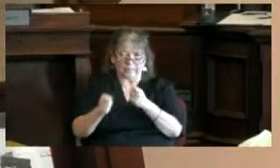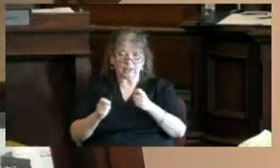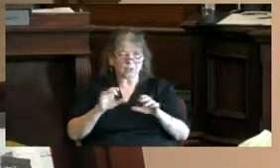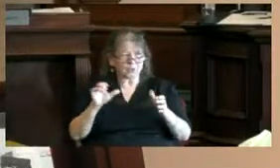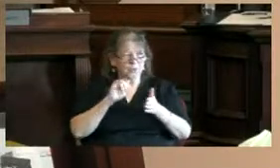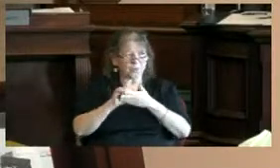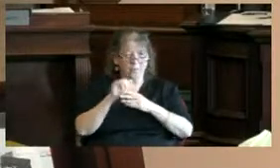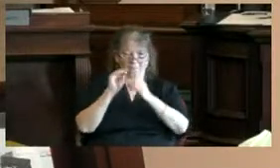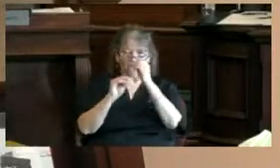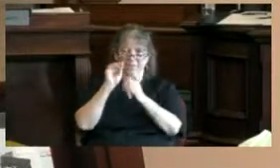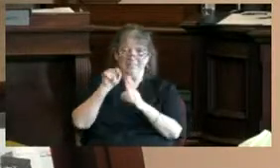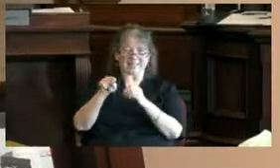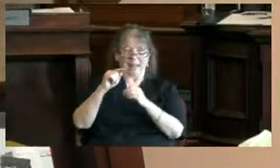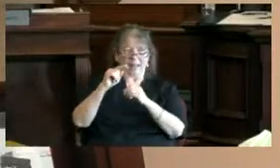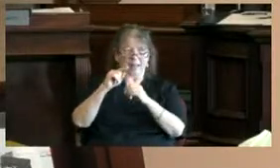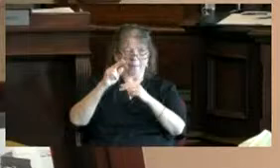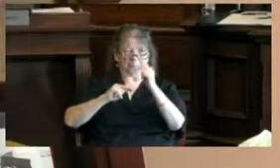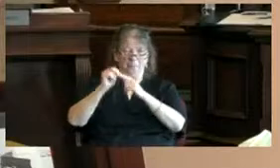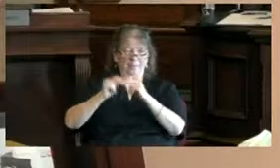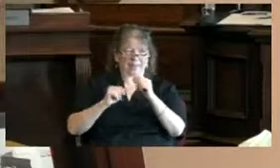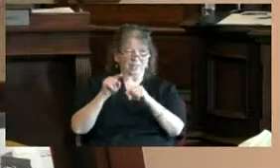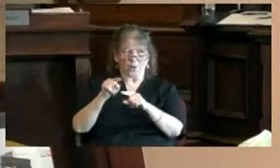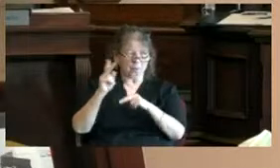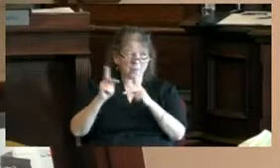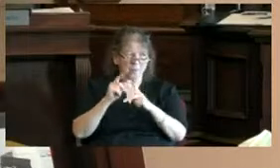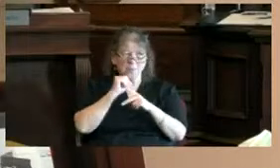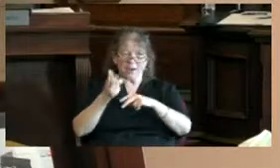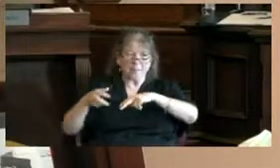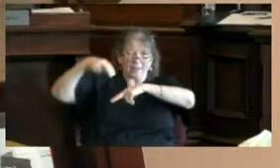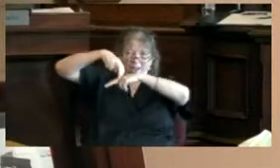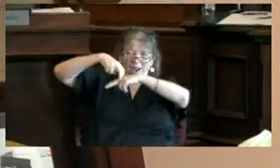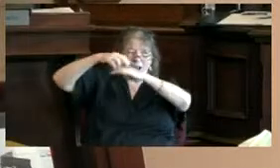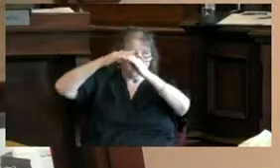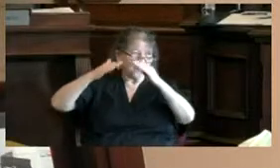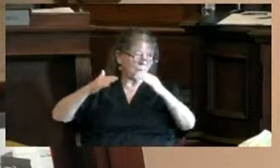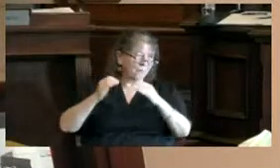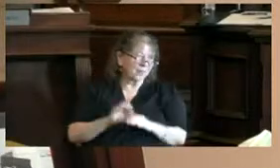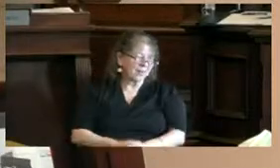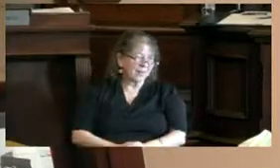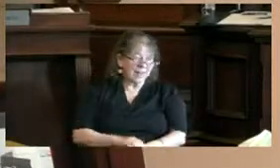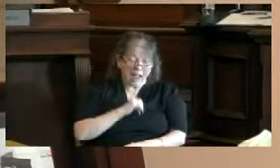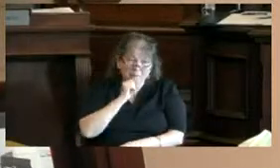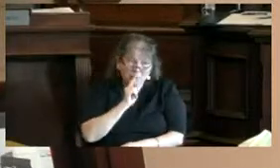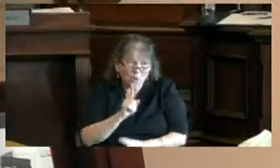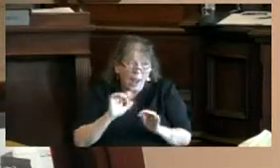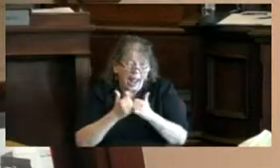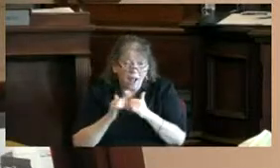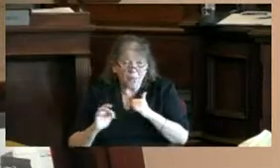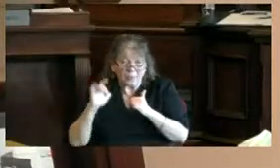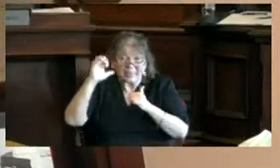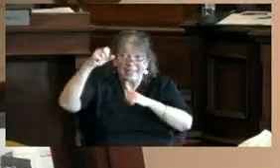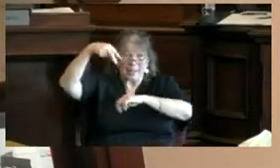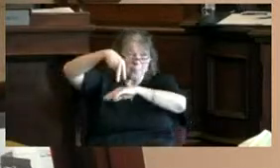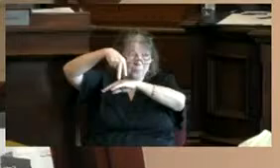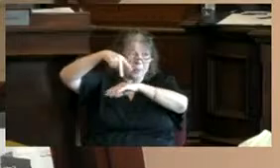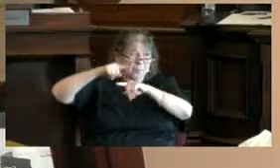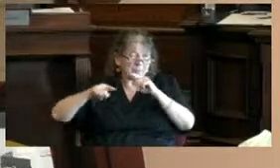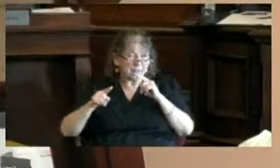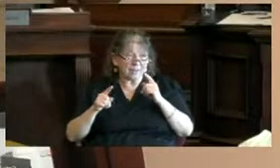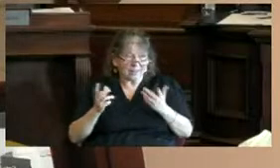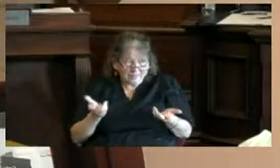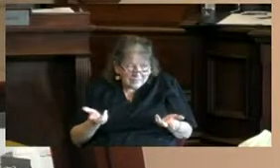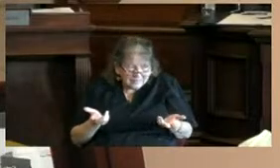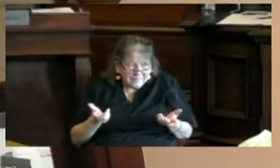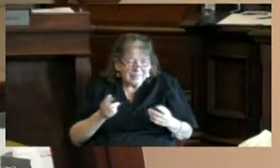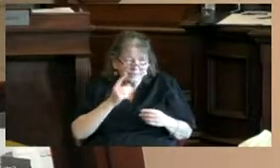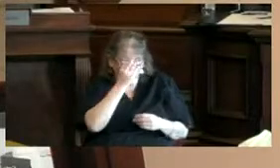the road for that building to think about people getting on the roof. I'm not sure how they're getting on the roof, but there's challenges with